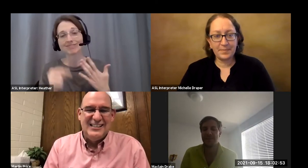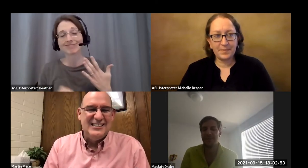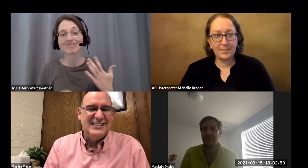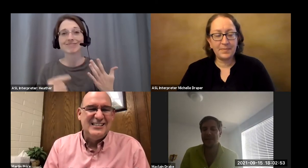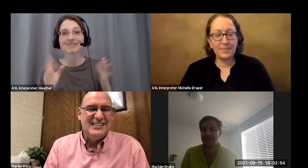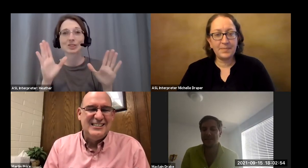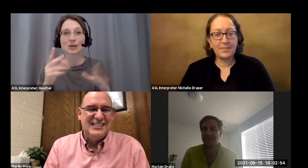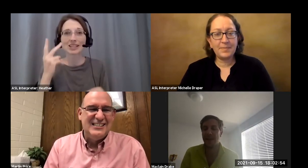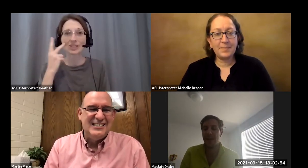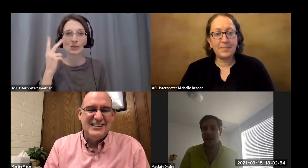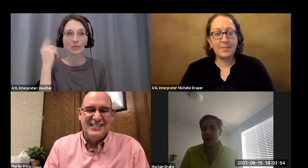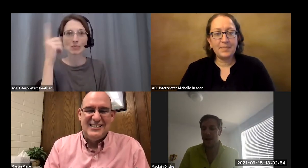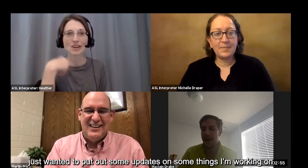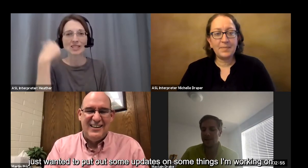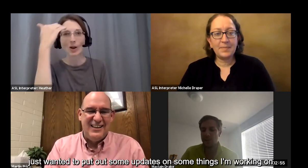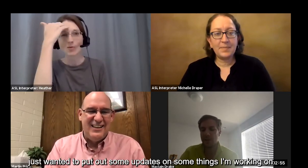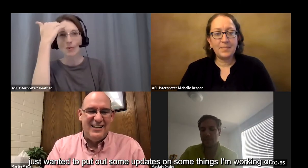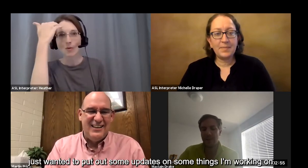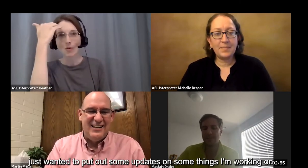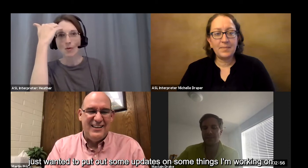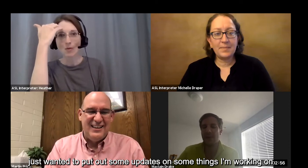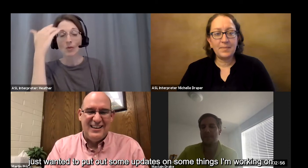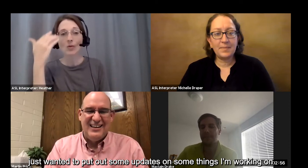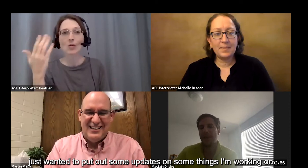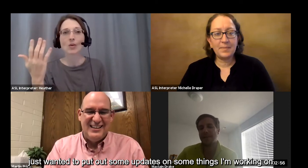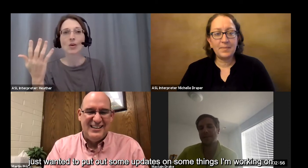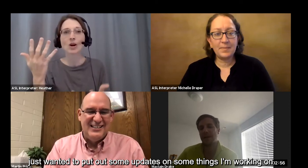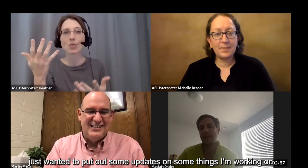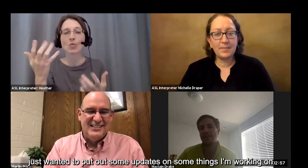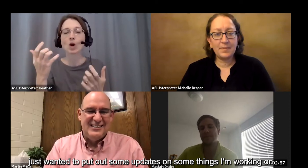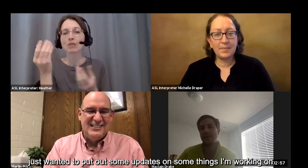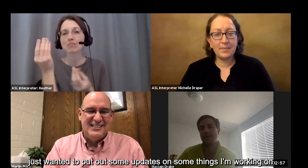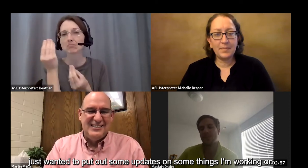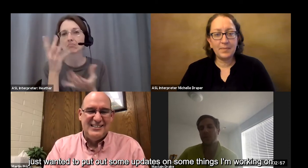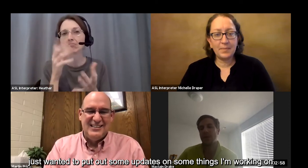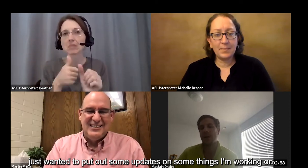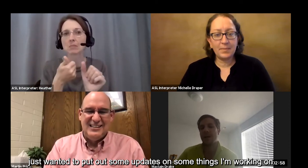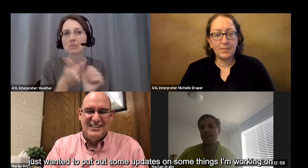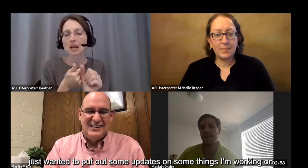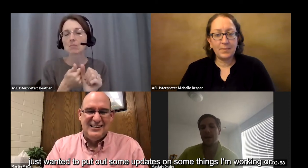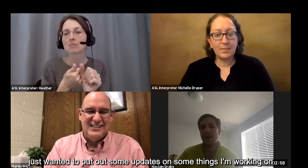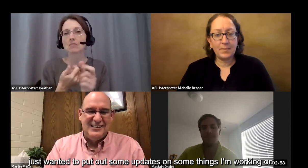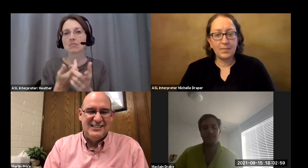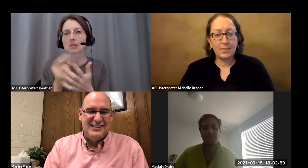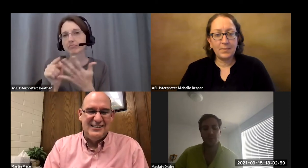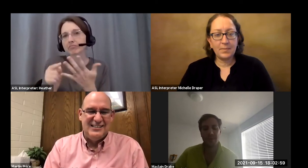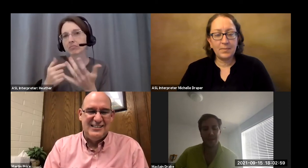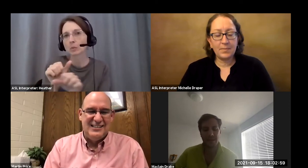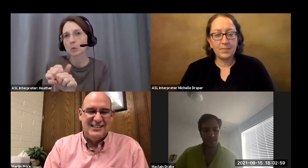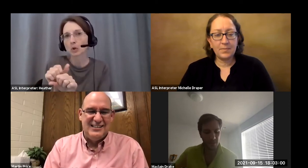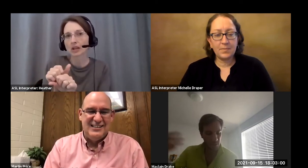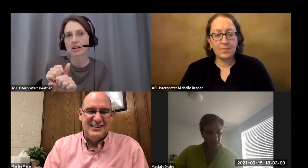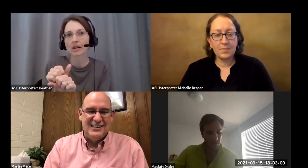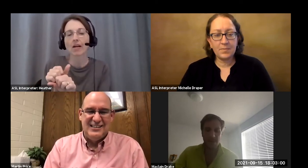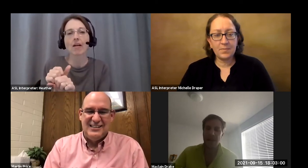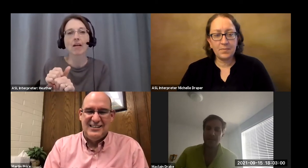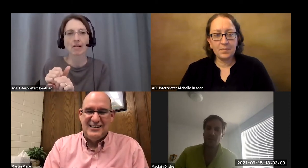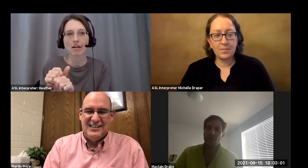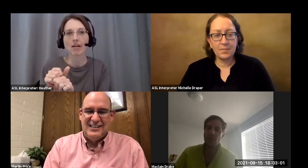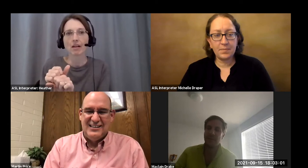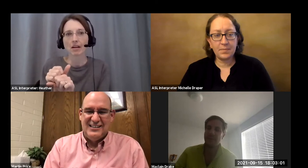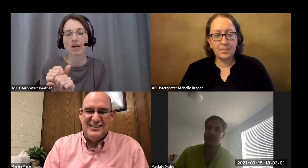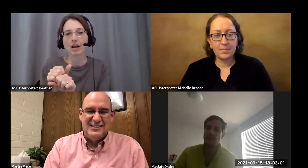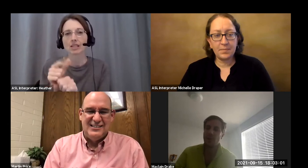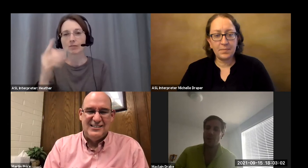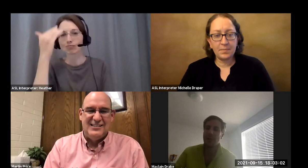see some familiar faces. I just wanted to put out some updates on some things I'm working on, so that I can keep you guys in